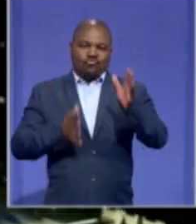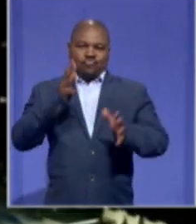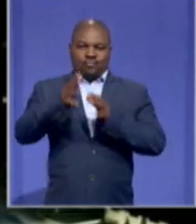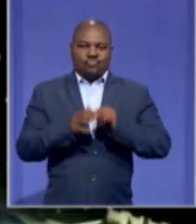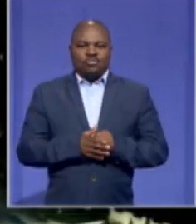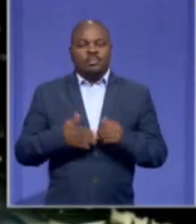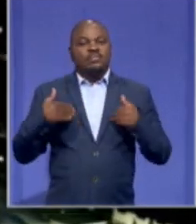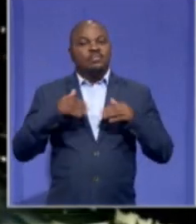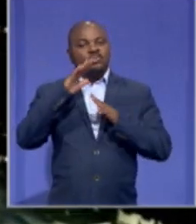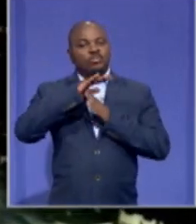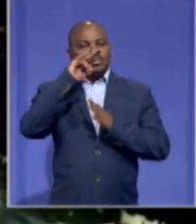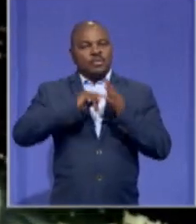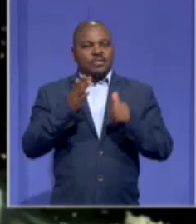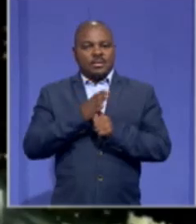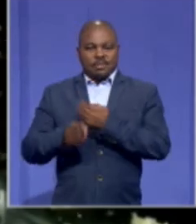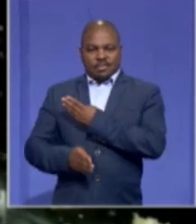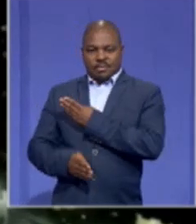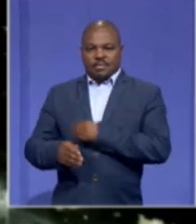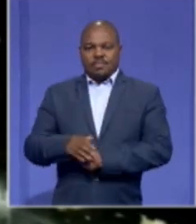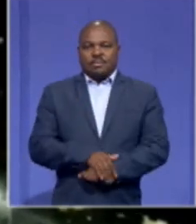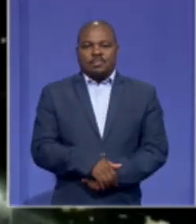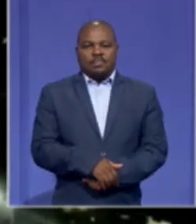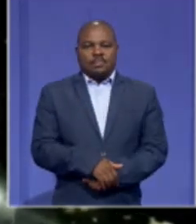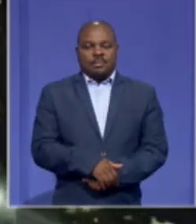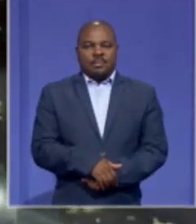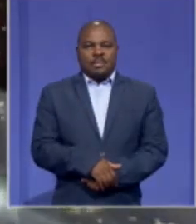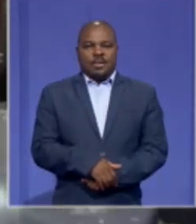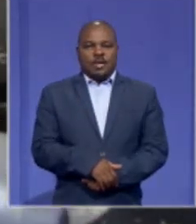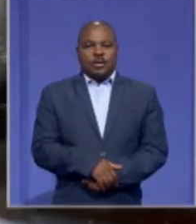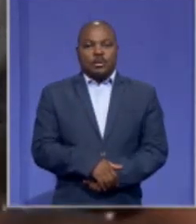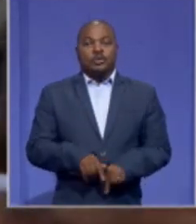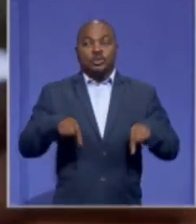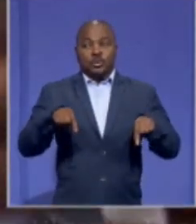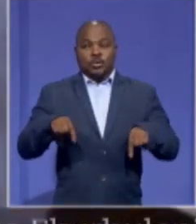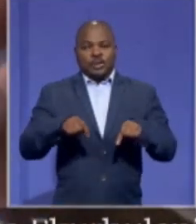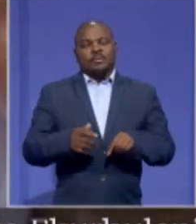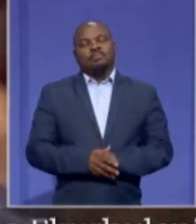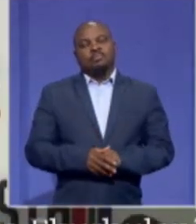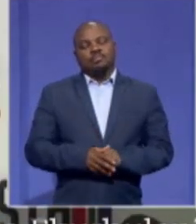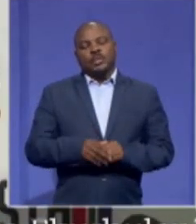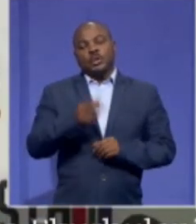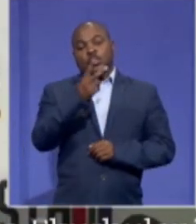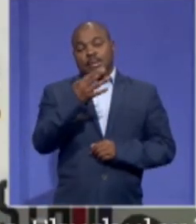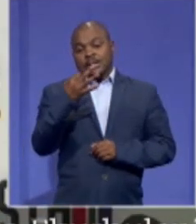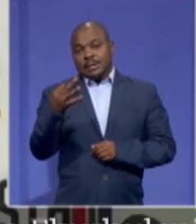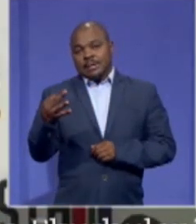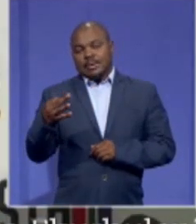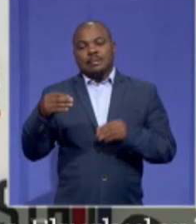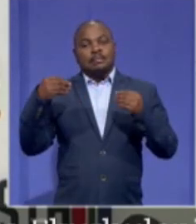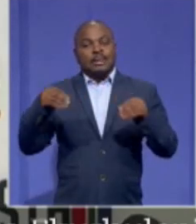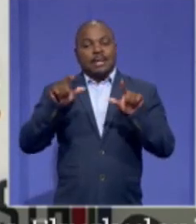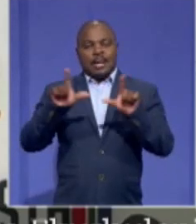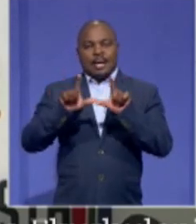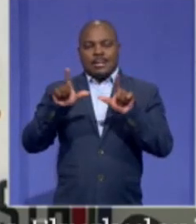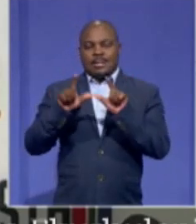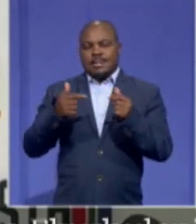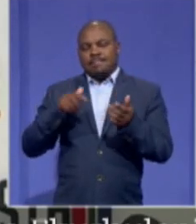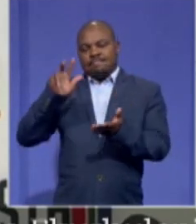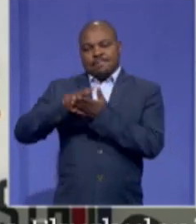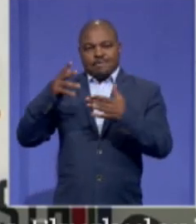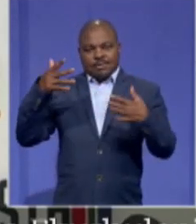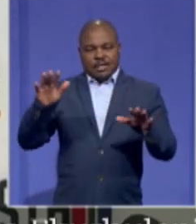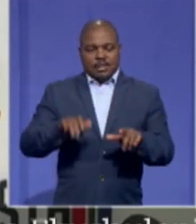ka ho lekola tse itlhommeng pele. As of today, 23 businesses licenses have been issued. Approval of